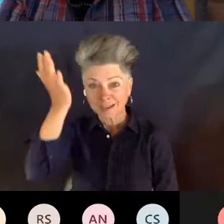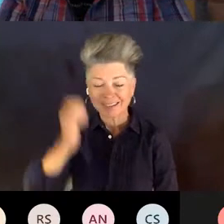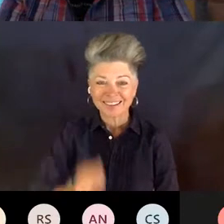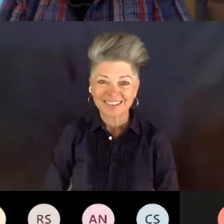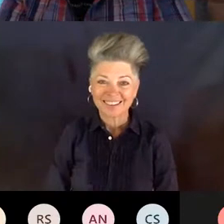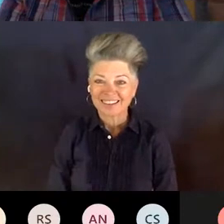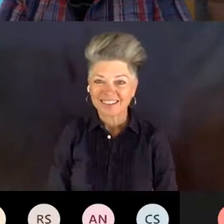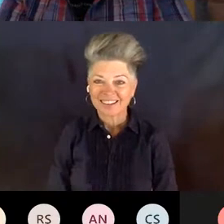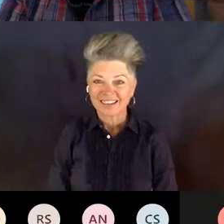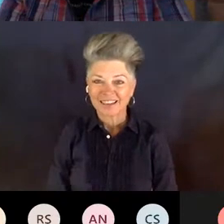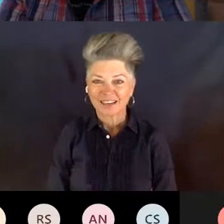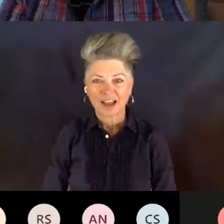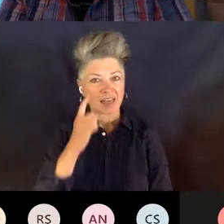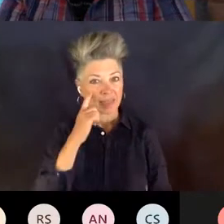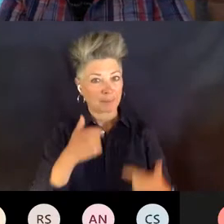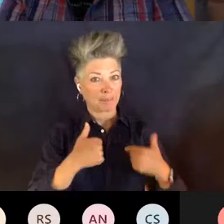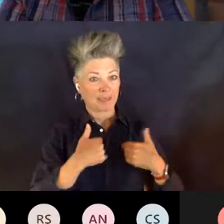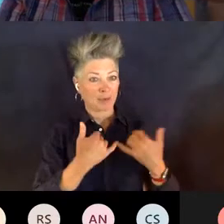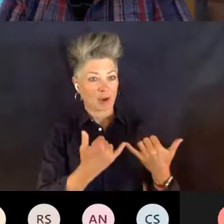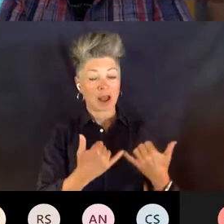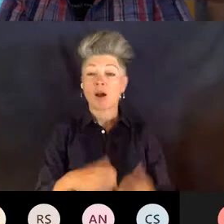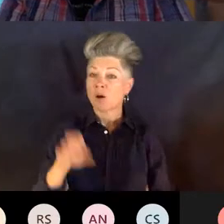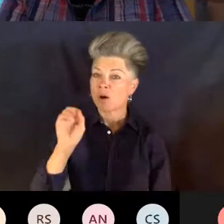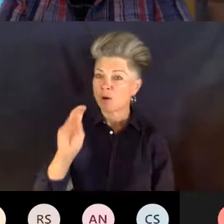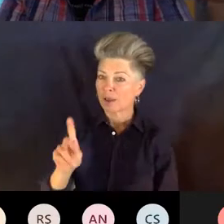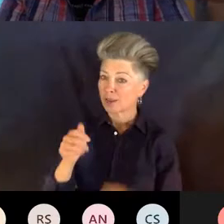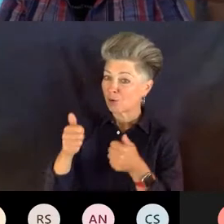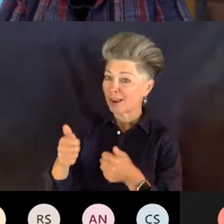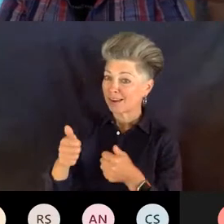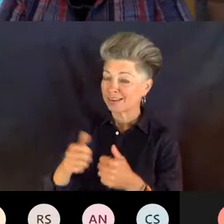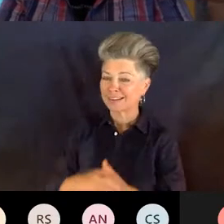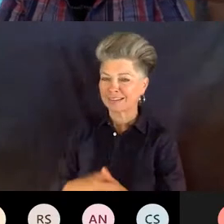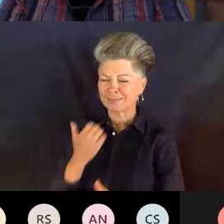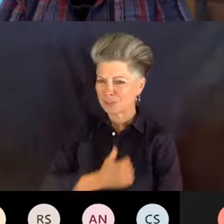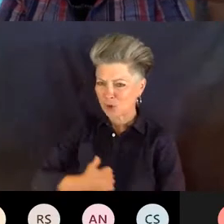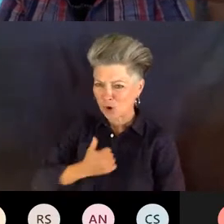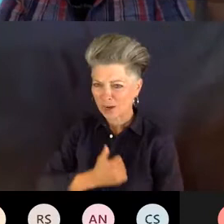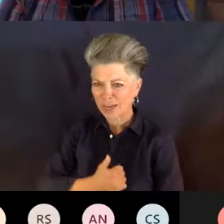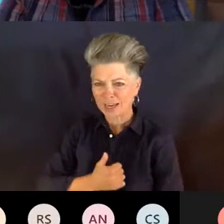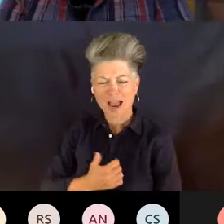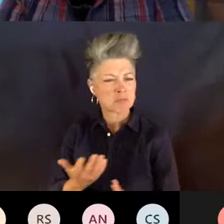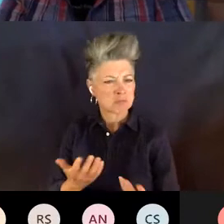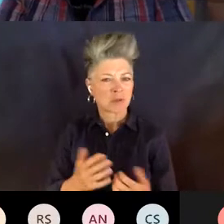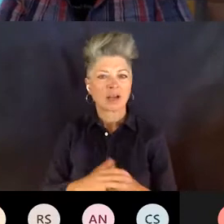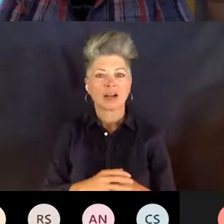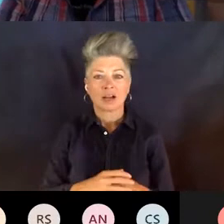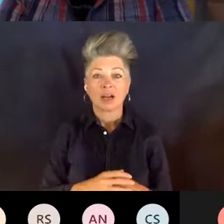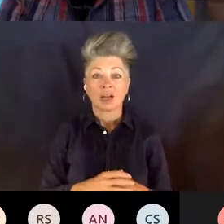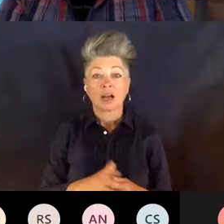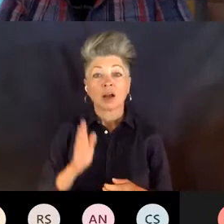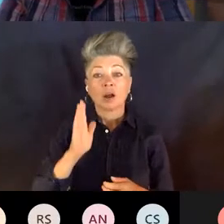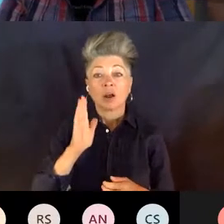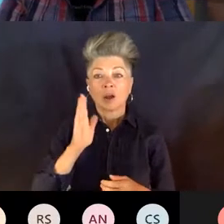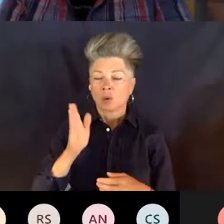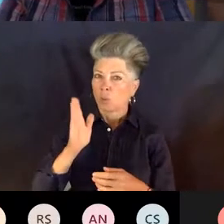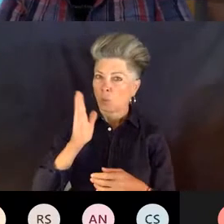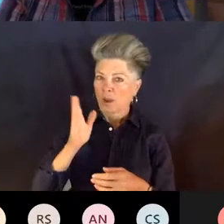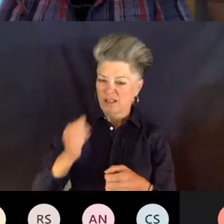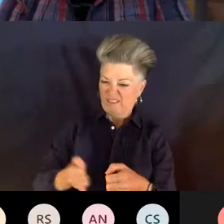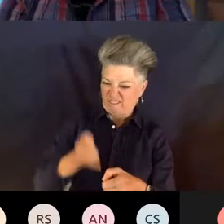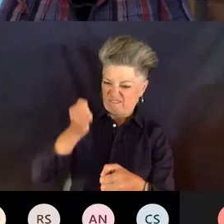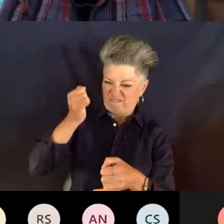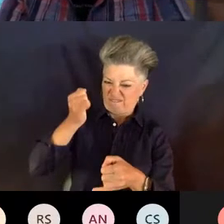I think we're me right now. Okay, great. Yeah. Sorry about All right. that. So we're going to finalize this